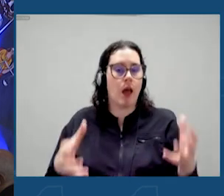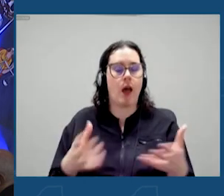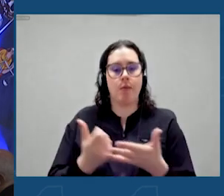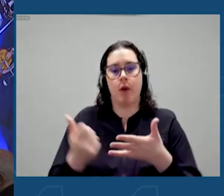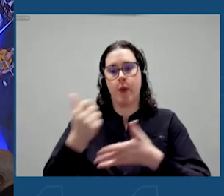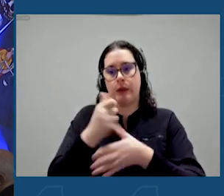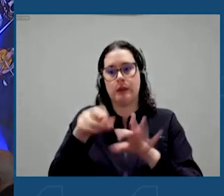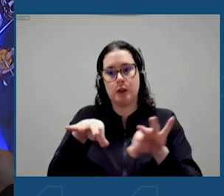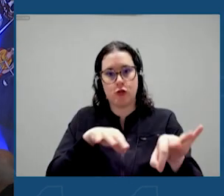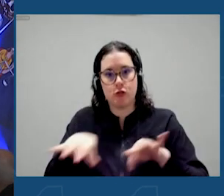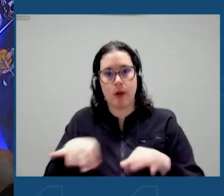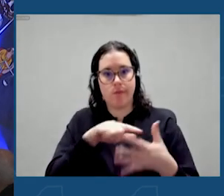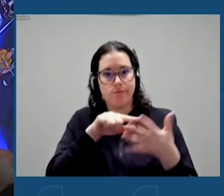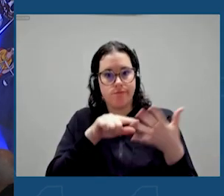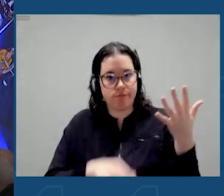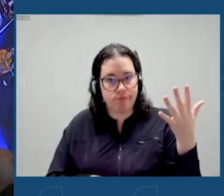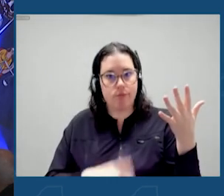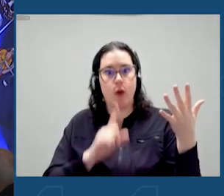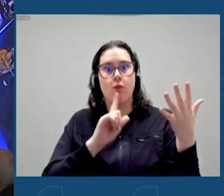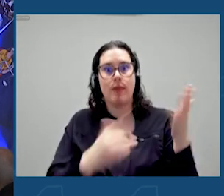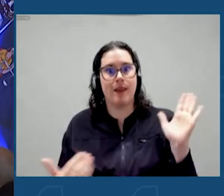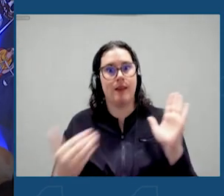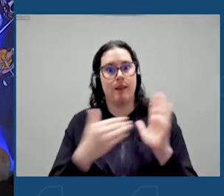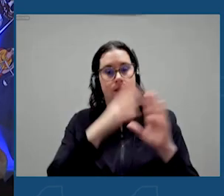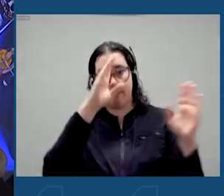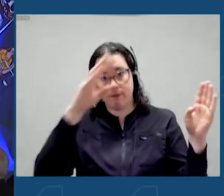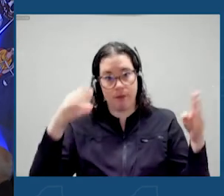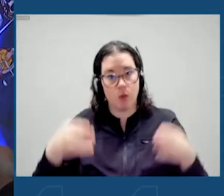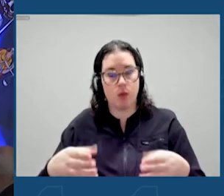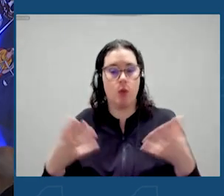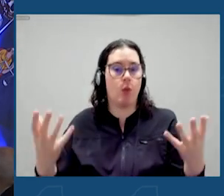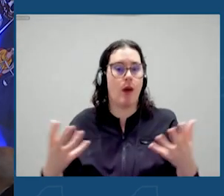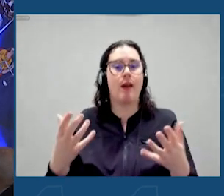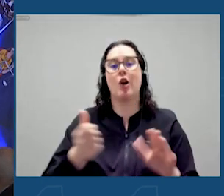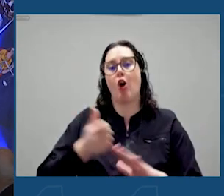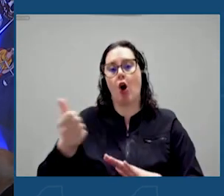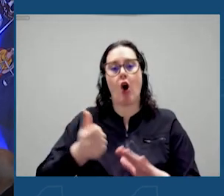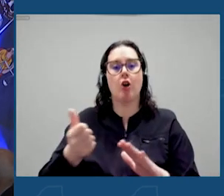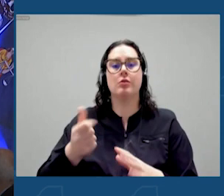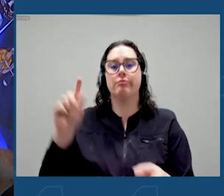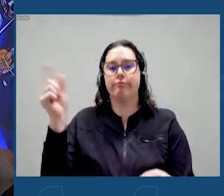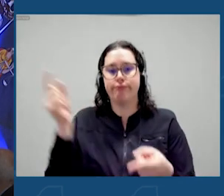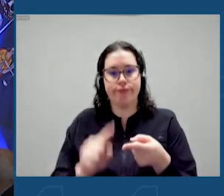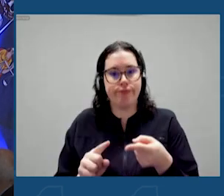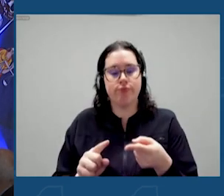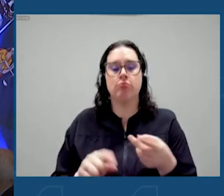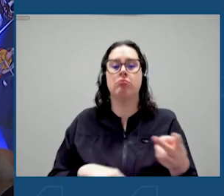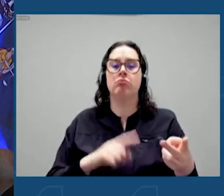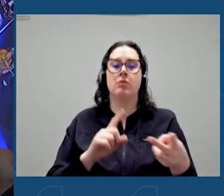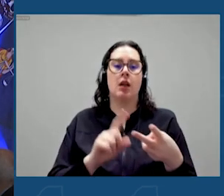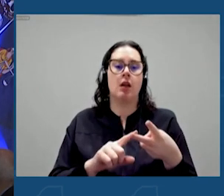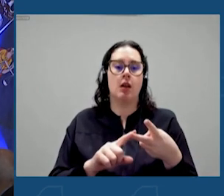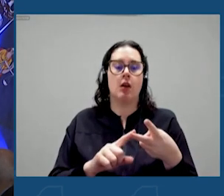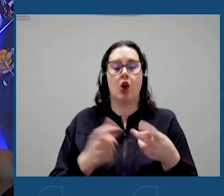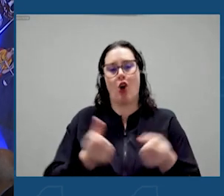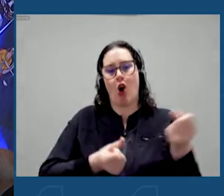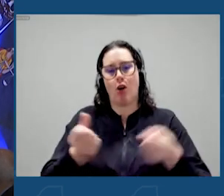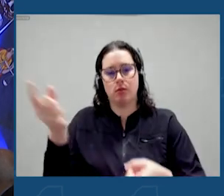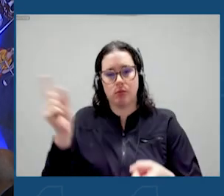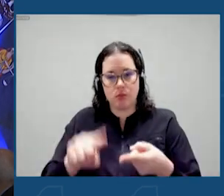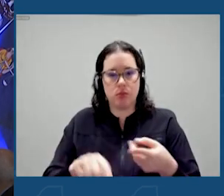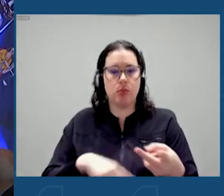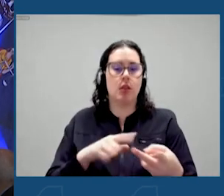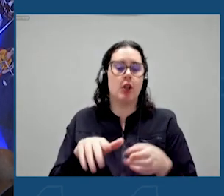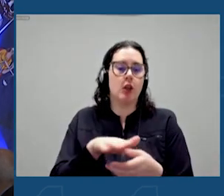plan are really about, again, everything from taking cars off the roads to making communities more neighborhoods more walkable,